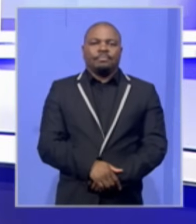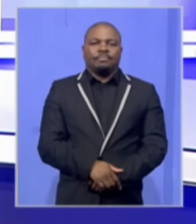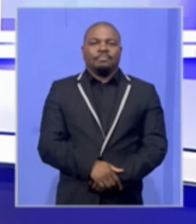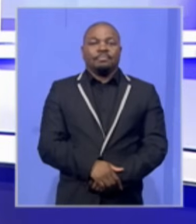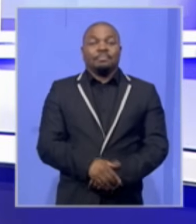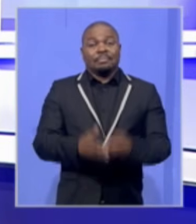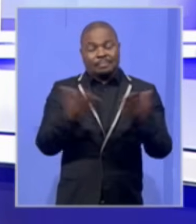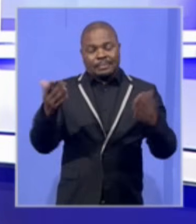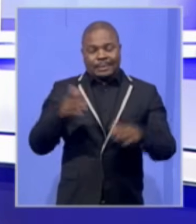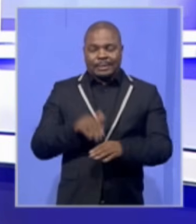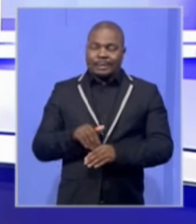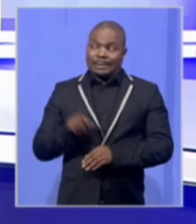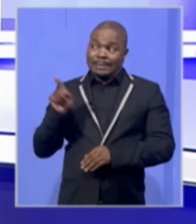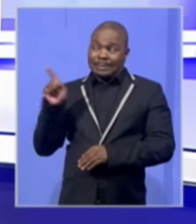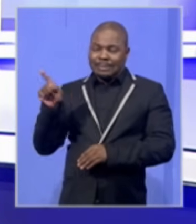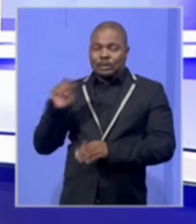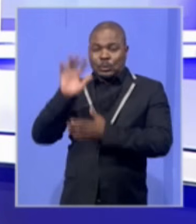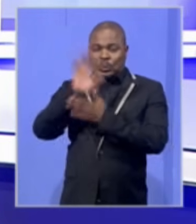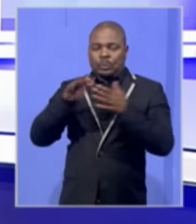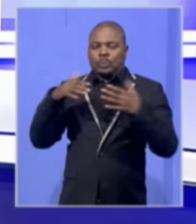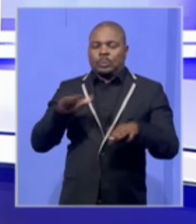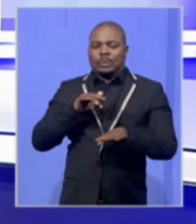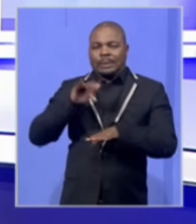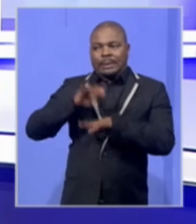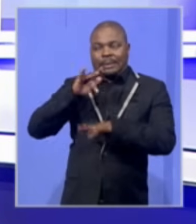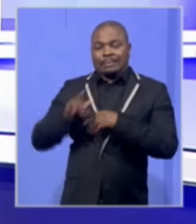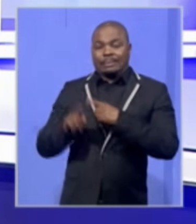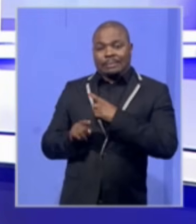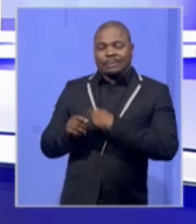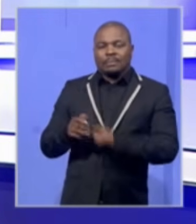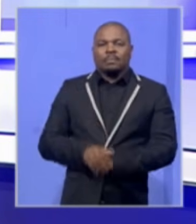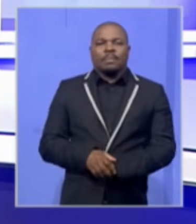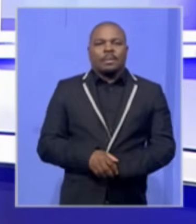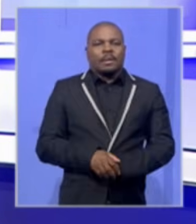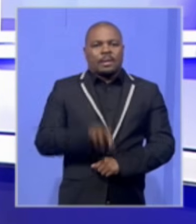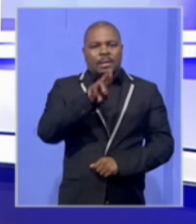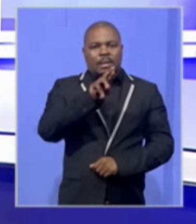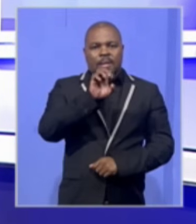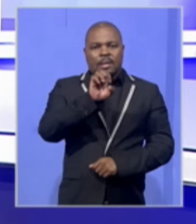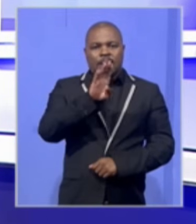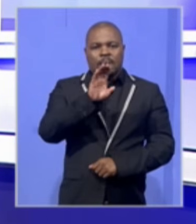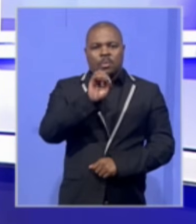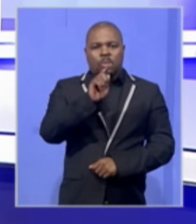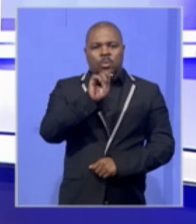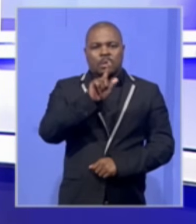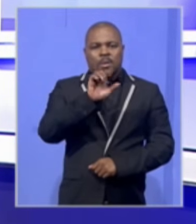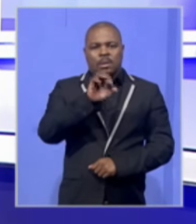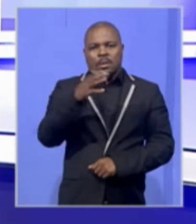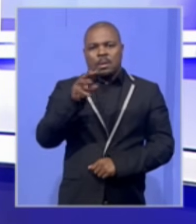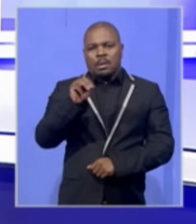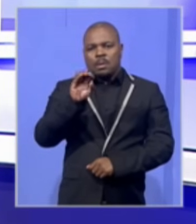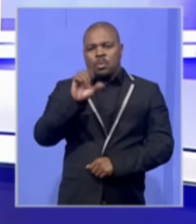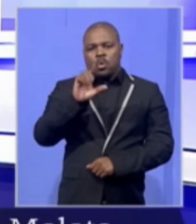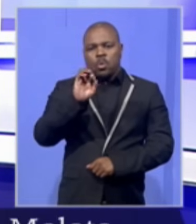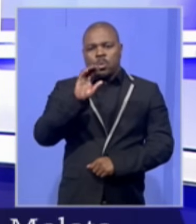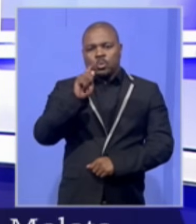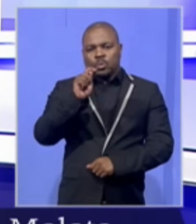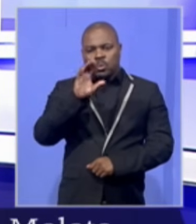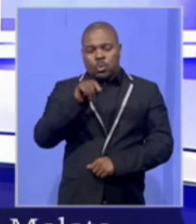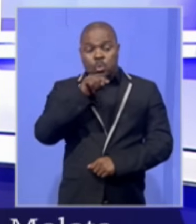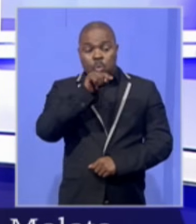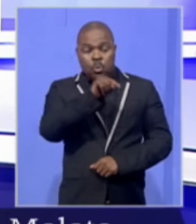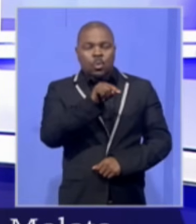Mothoetso itse gore kgang e latelang ka go ama maikutlo. Ba gabo re botile moloto wa dingwaga di le 10 le bone wa kwa motseng wa